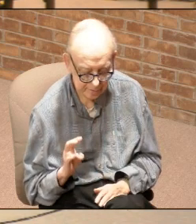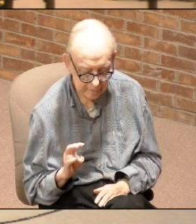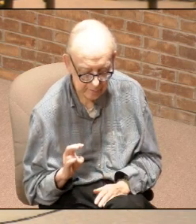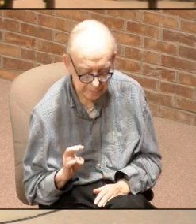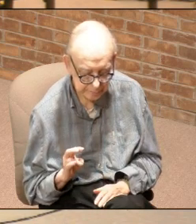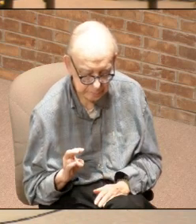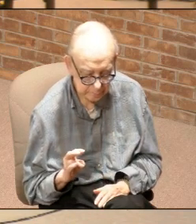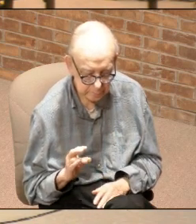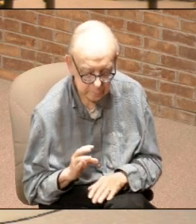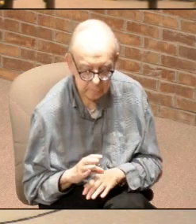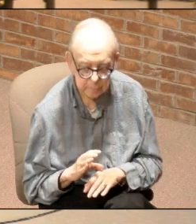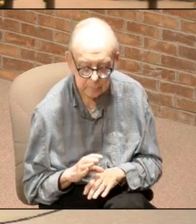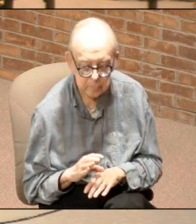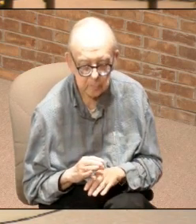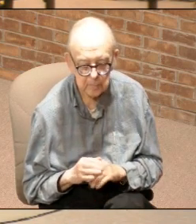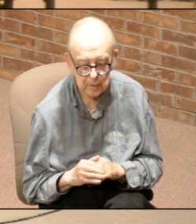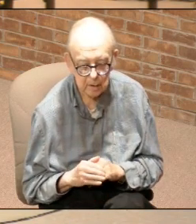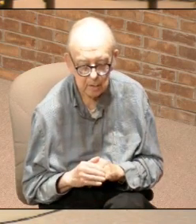uh the church was